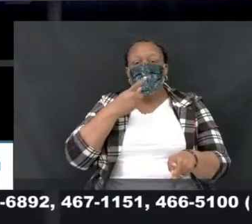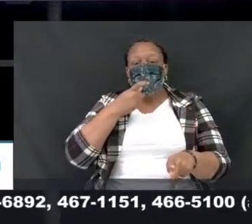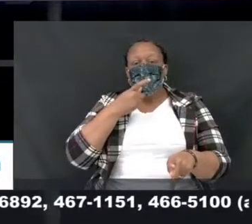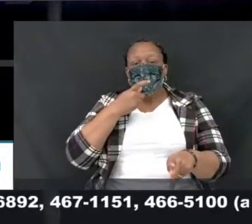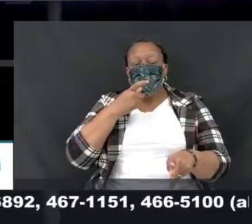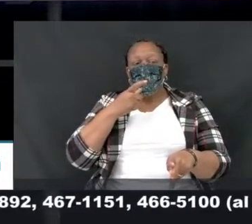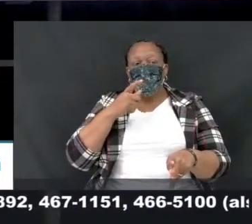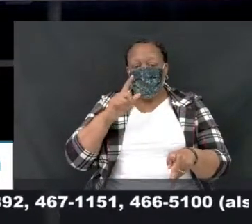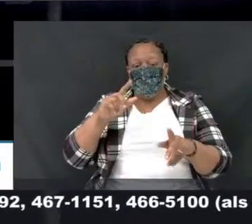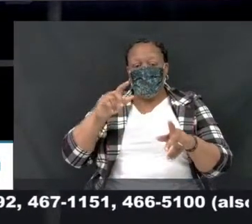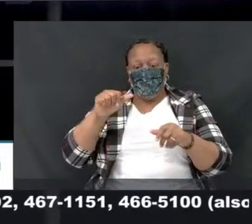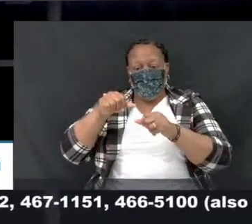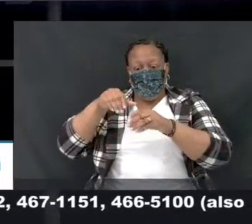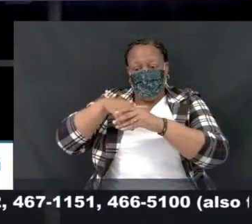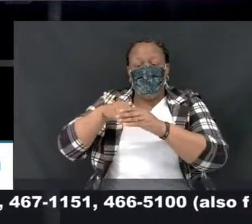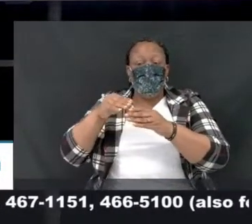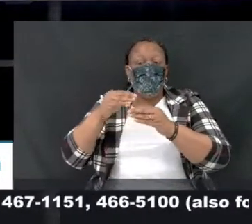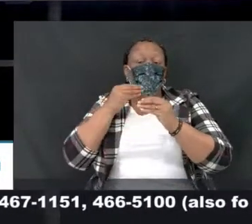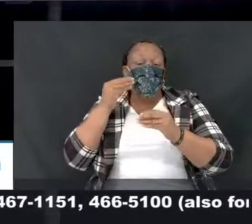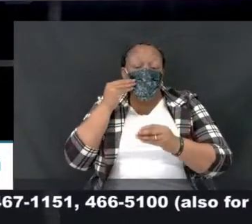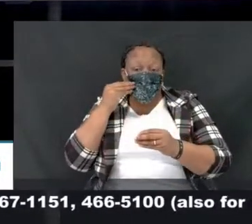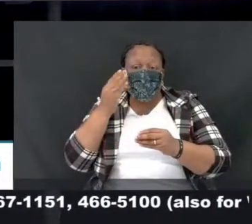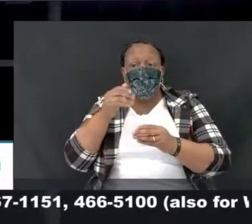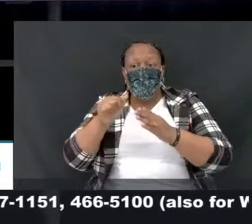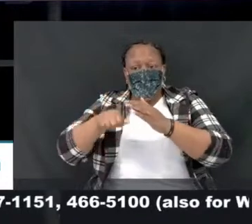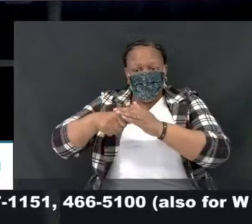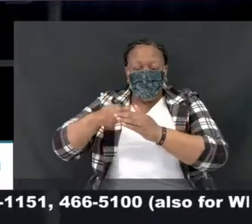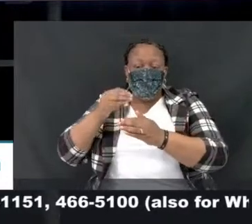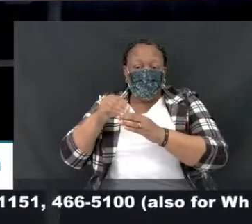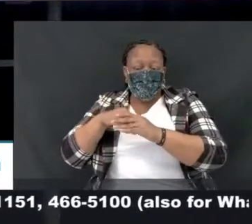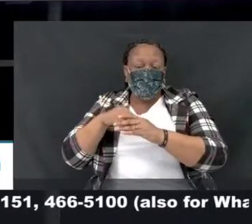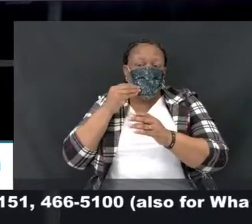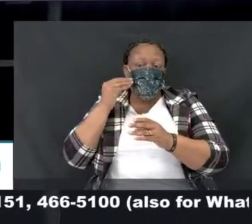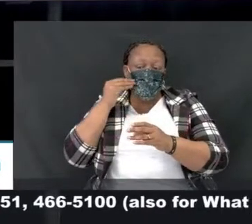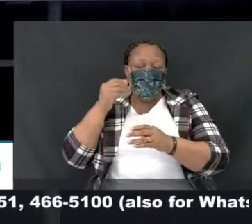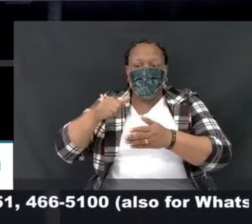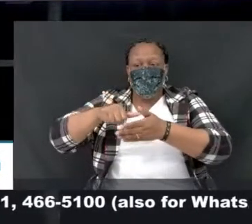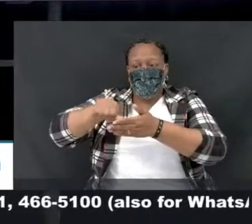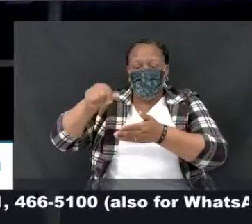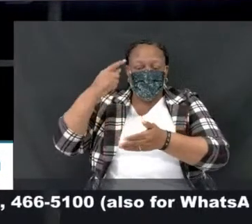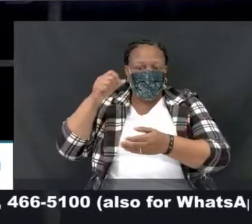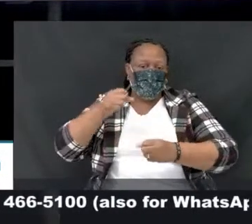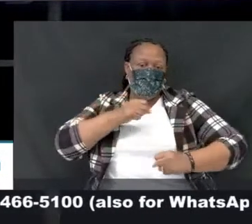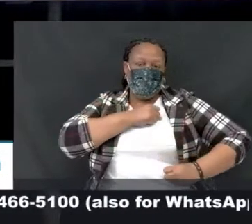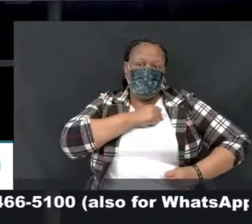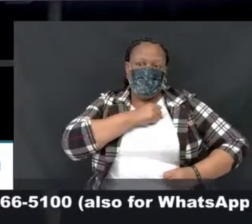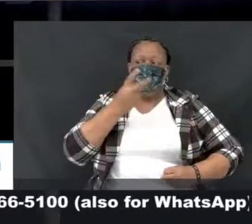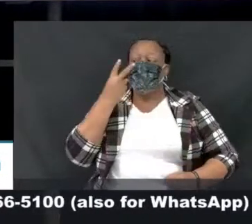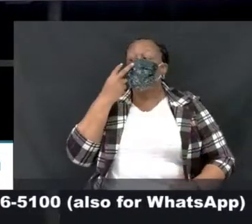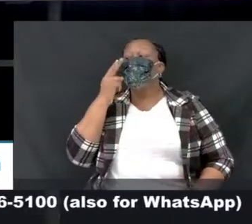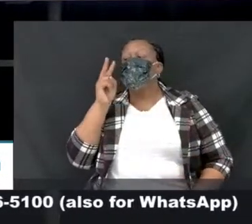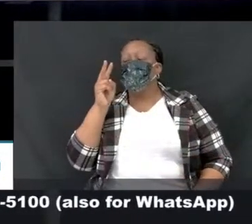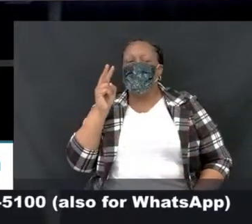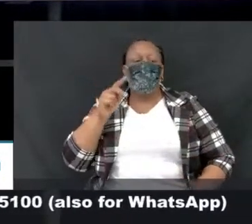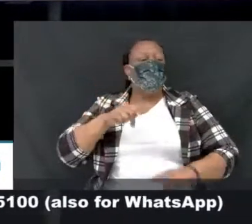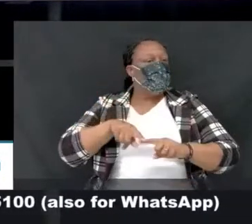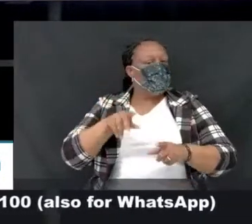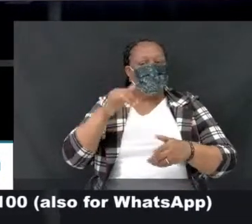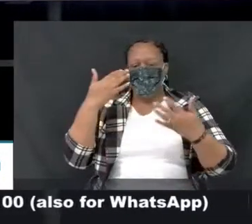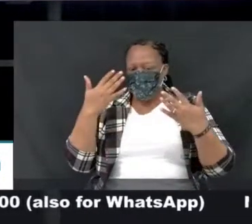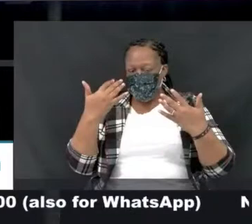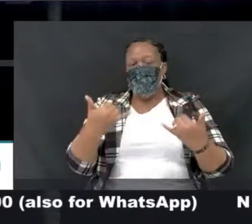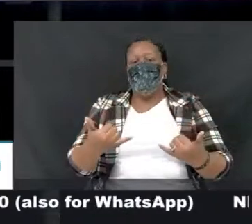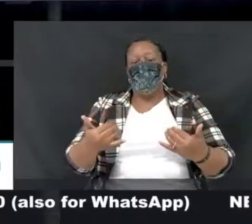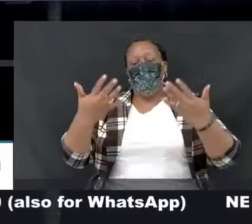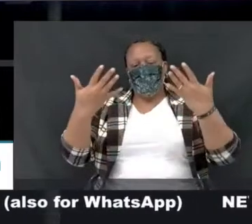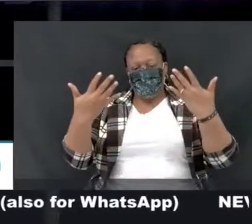again, and the recommendation and the consideration and approval of Cabinet, so this has been removed. So therefore, what does this